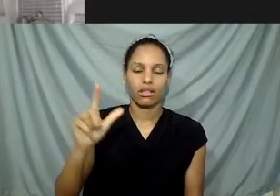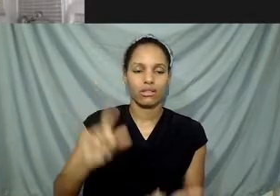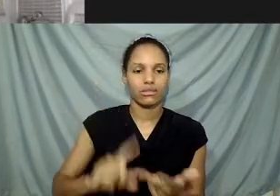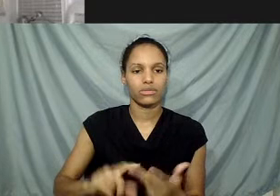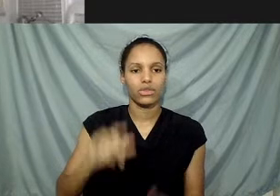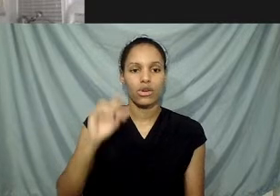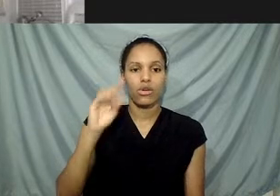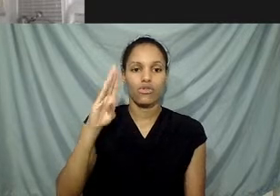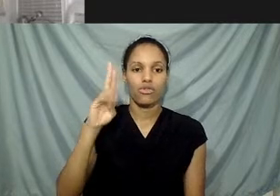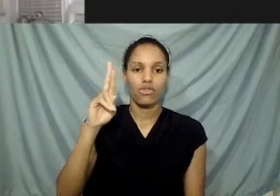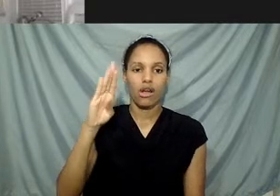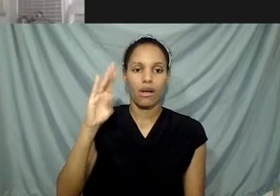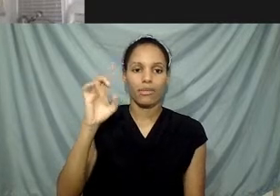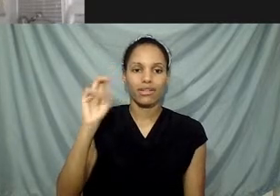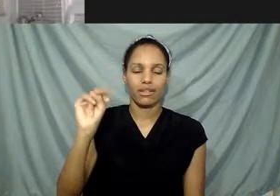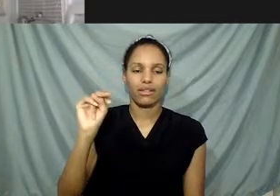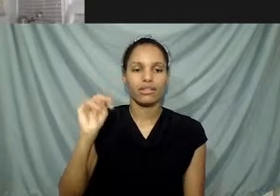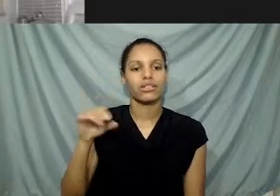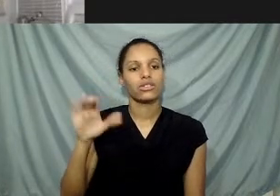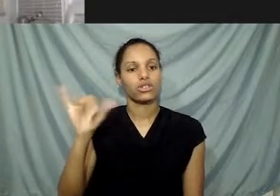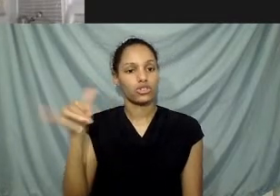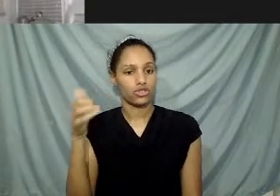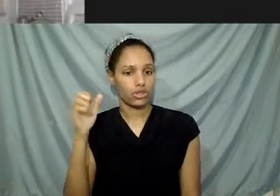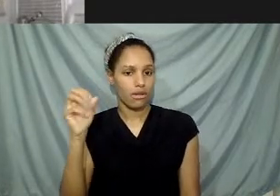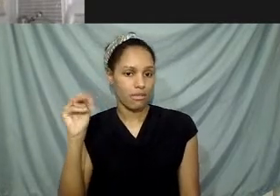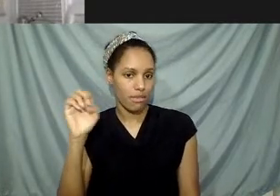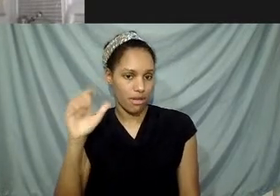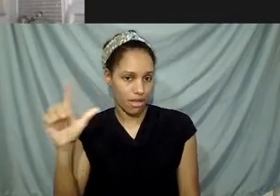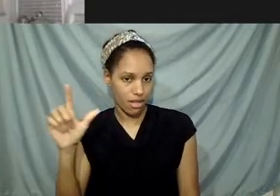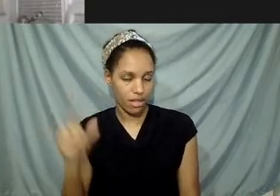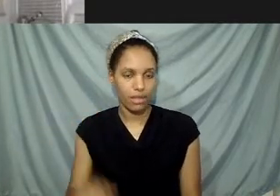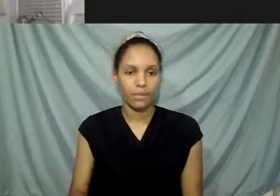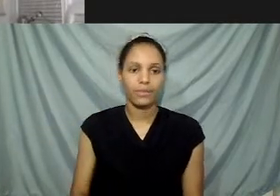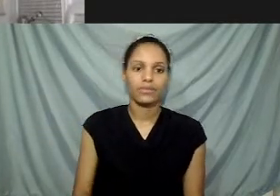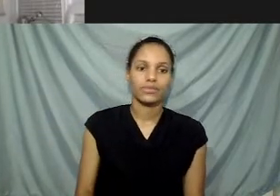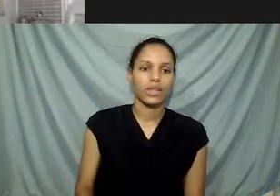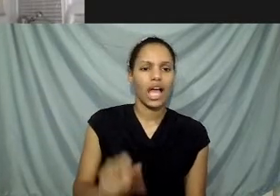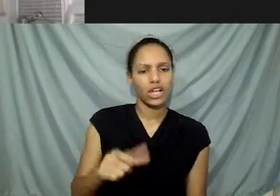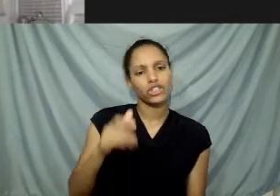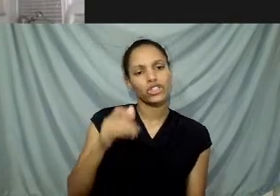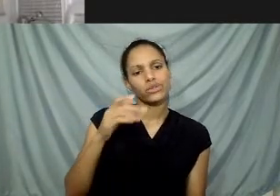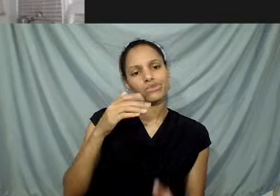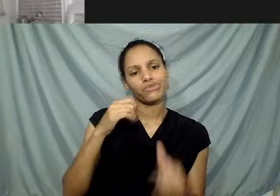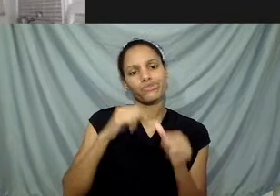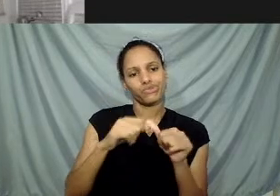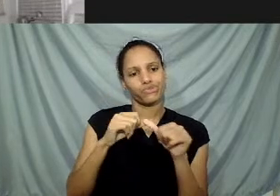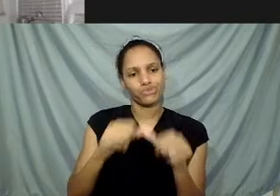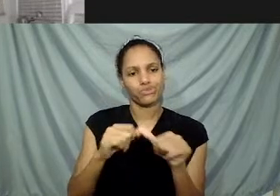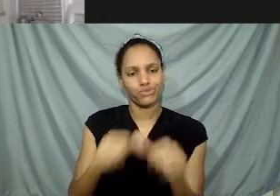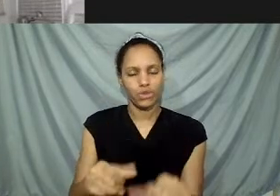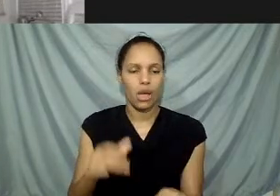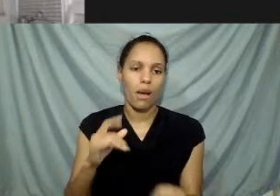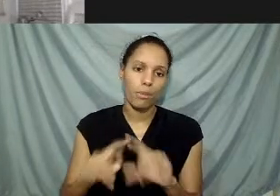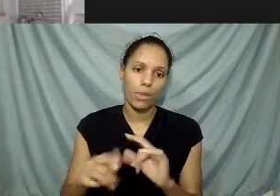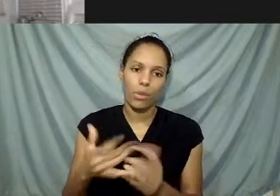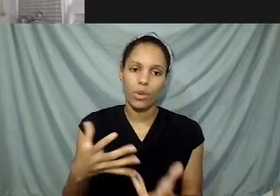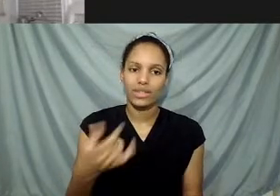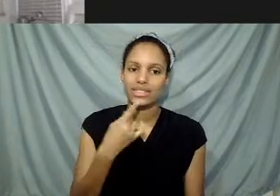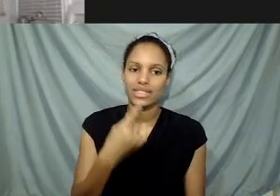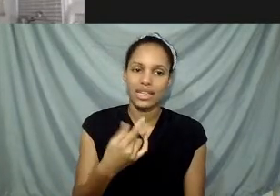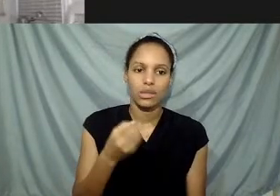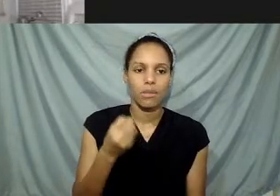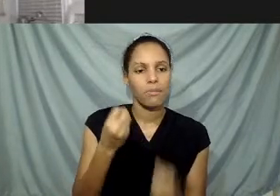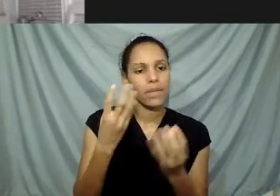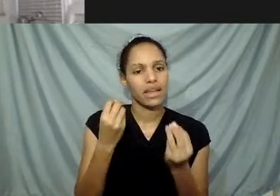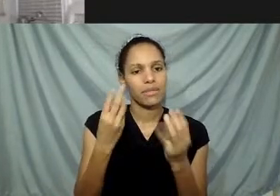Gray, Jamel Gaines. I could go on. What I'm trying to say here is that there are so many people that